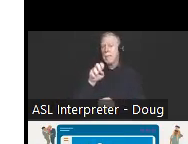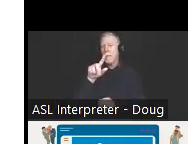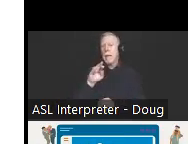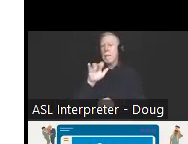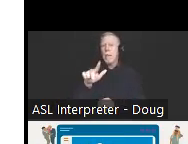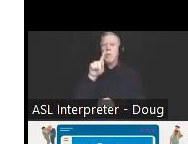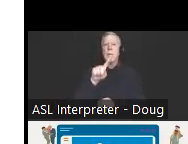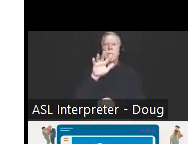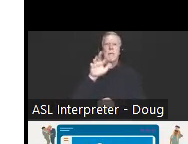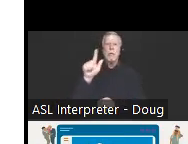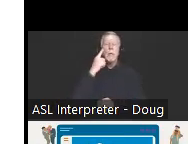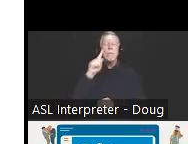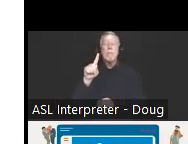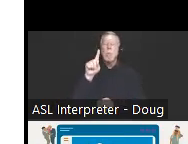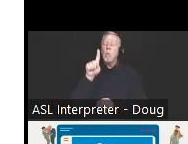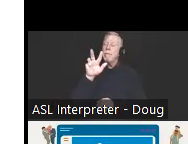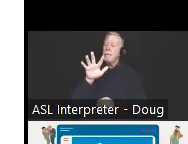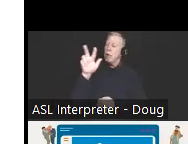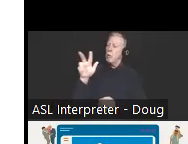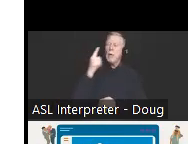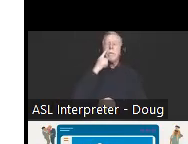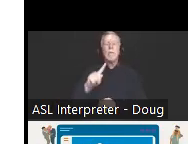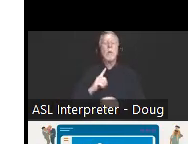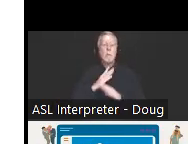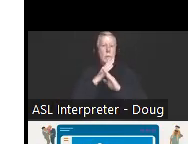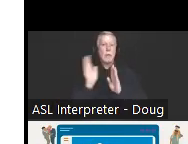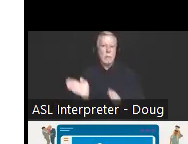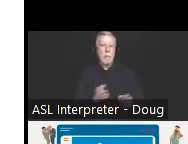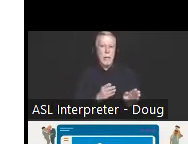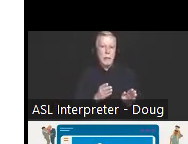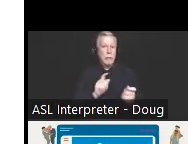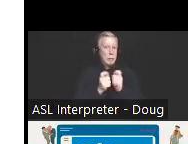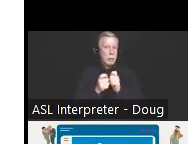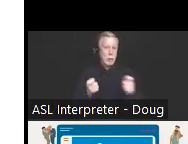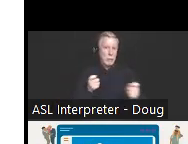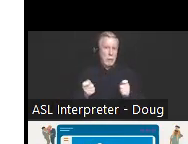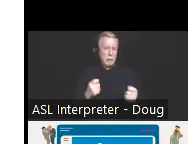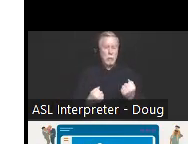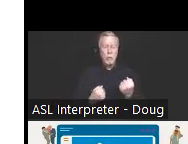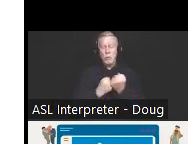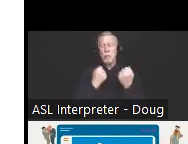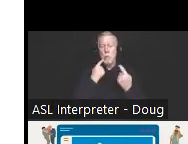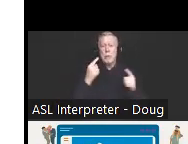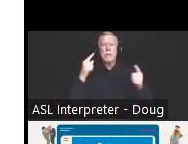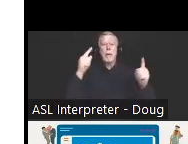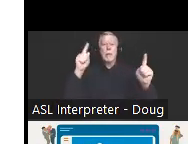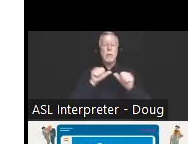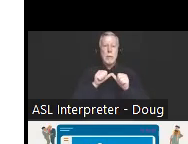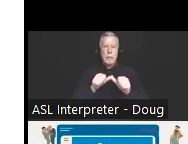prevention planning, moving upstream towards primary prevention, change management to support successful,